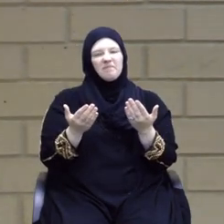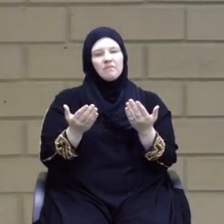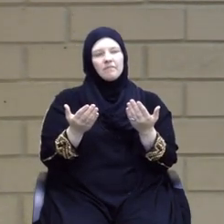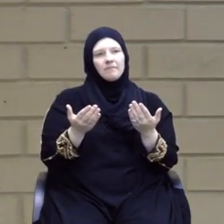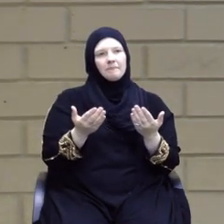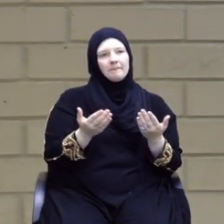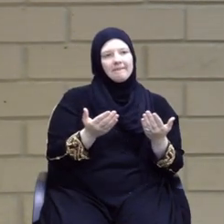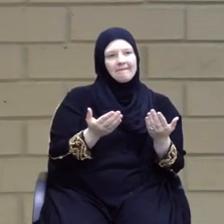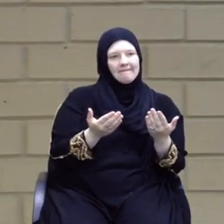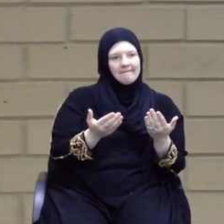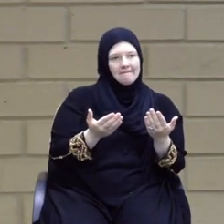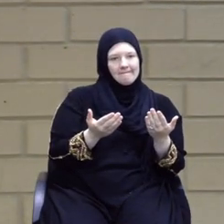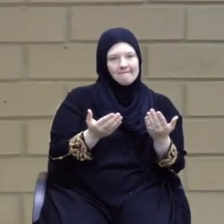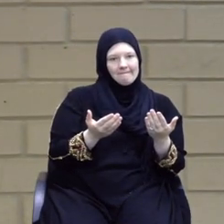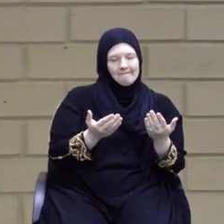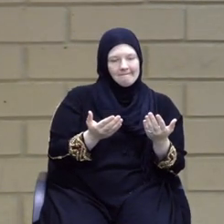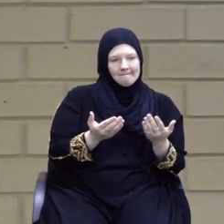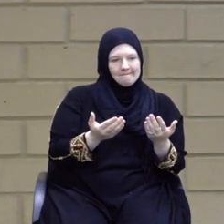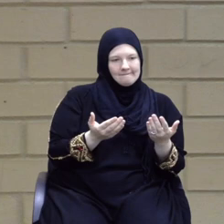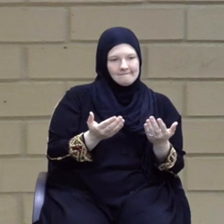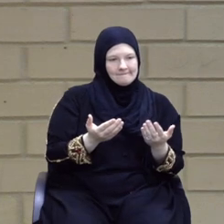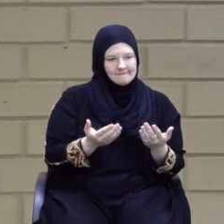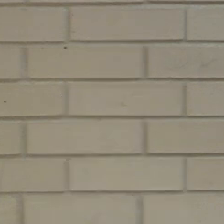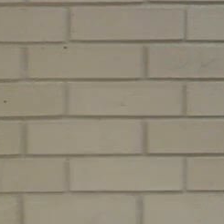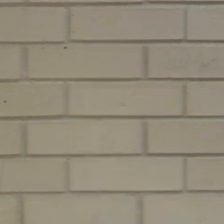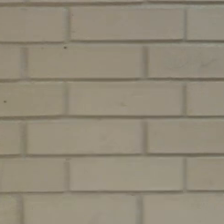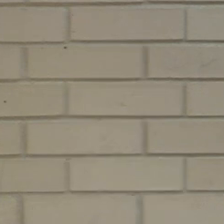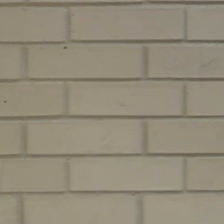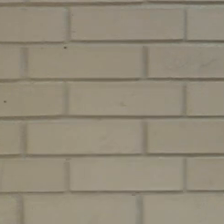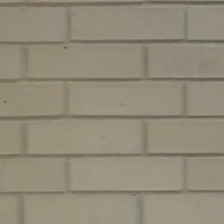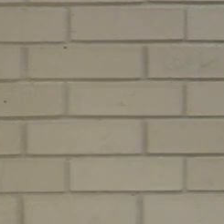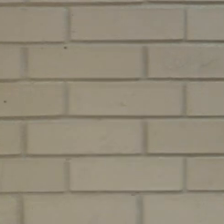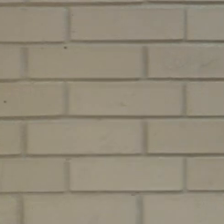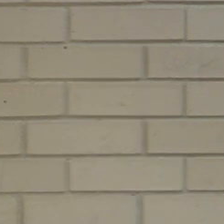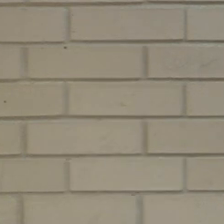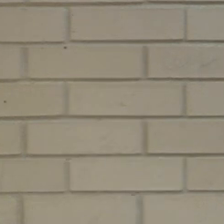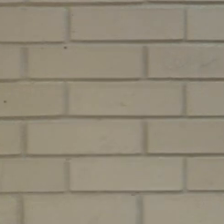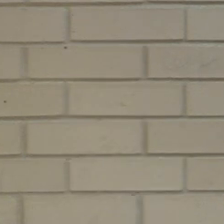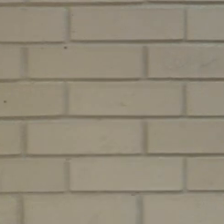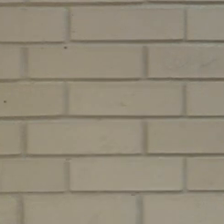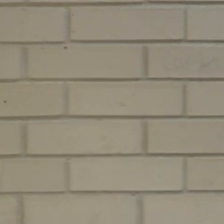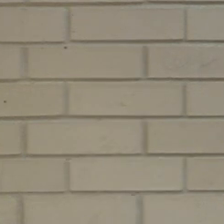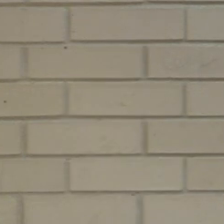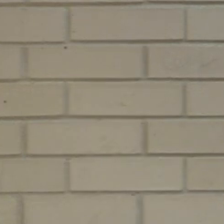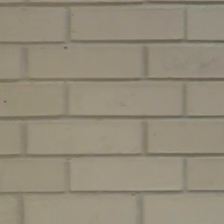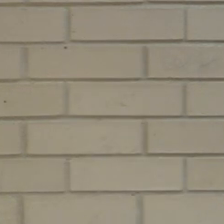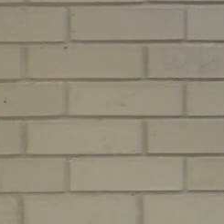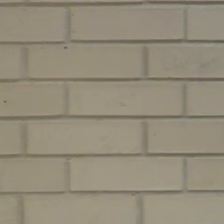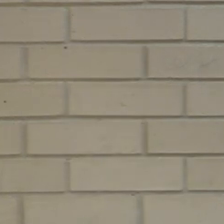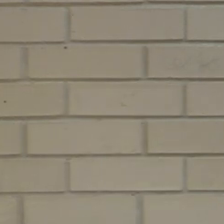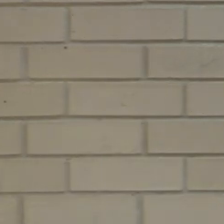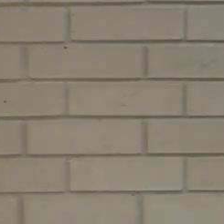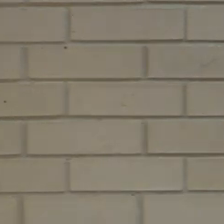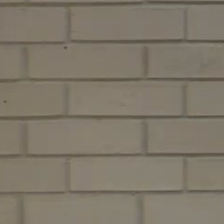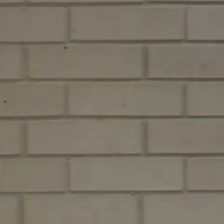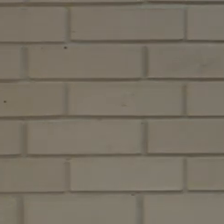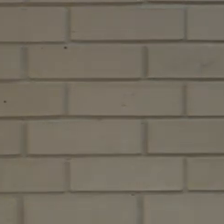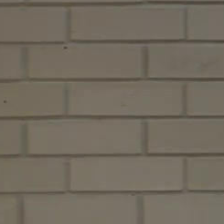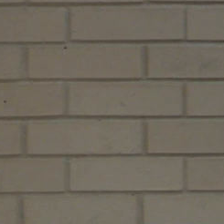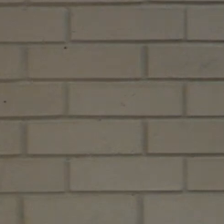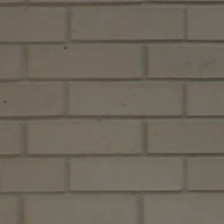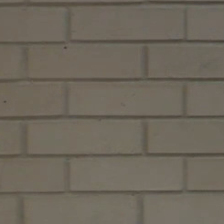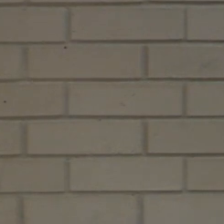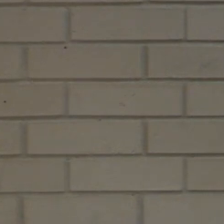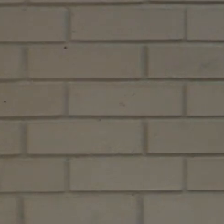muqtadir. Allahumma arhamna fawqa al-ardi wa tahta al-ardi wa yawma al-ardi alayk. Allahumma waj'alna mimman tuhibbuhum wa tarza